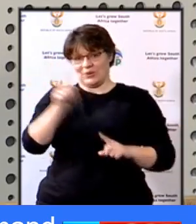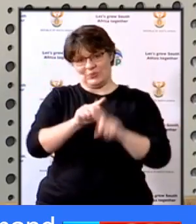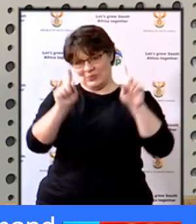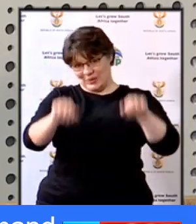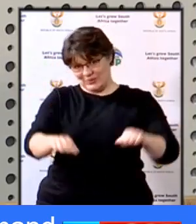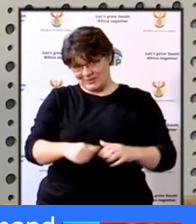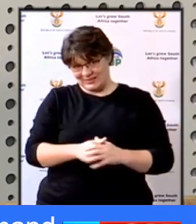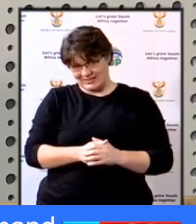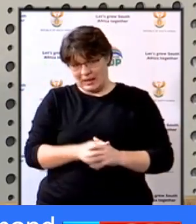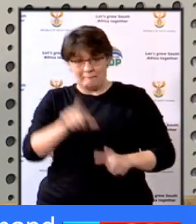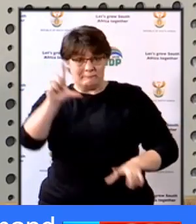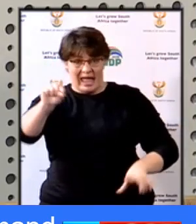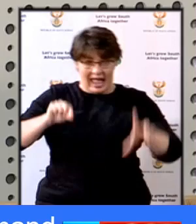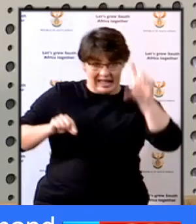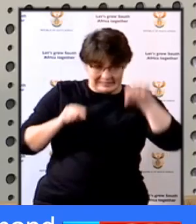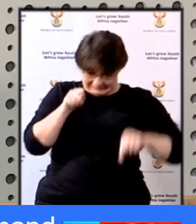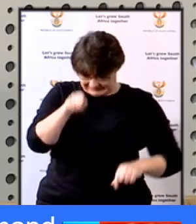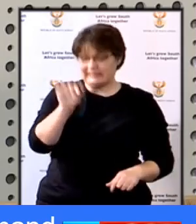celebration